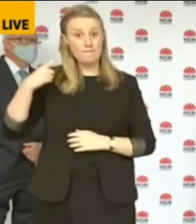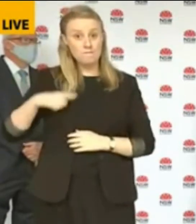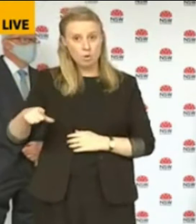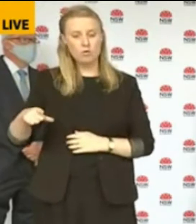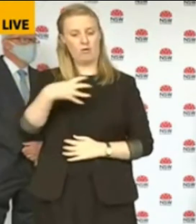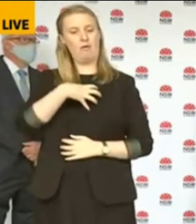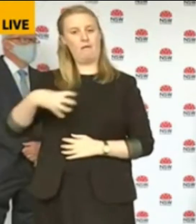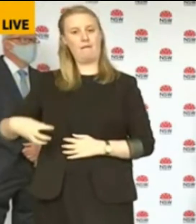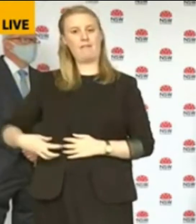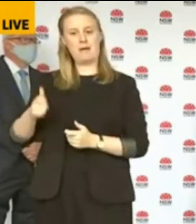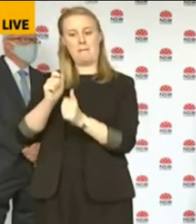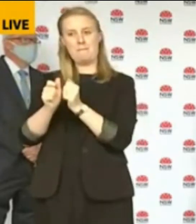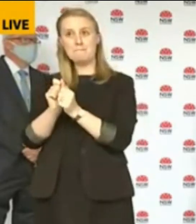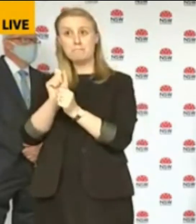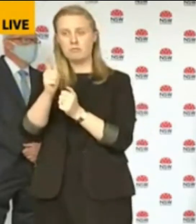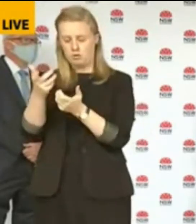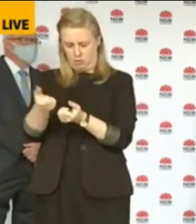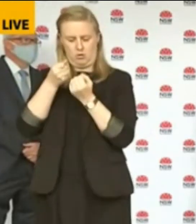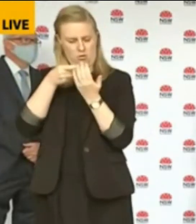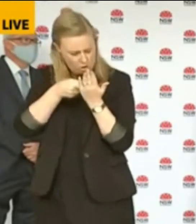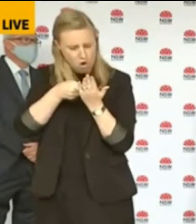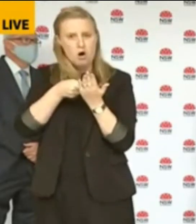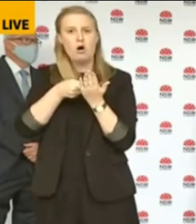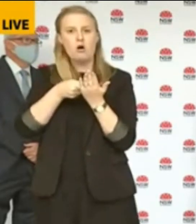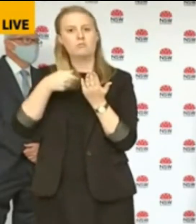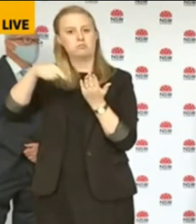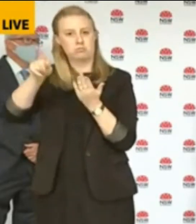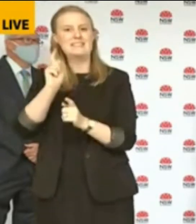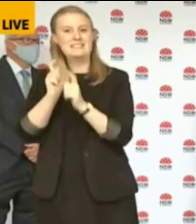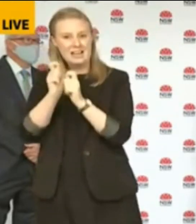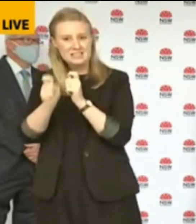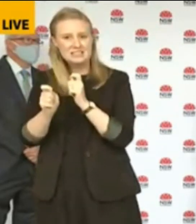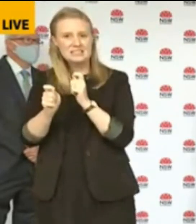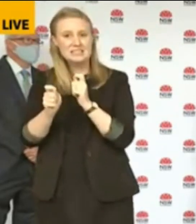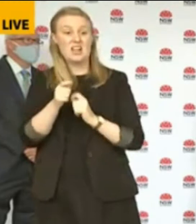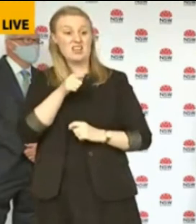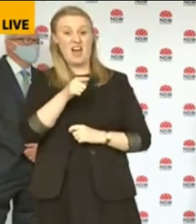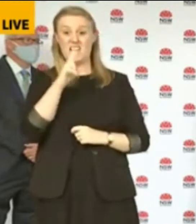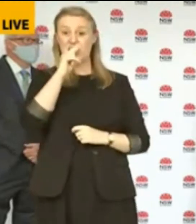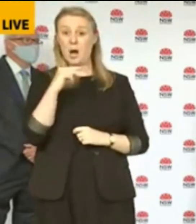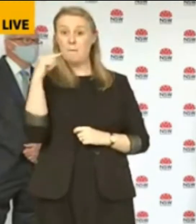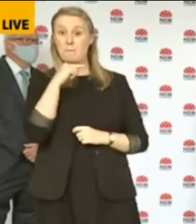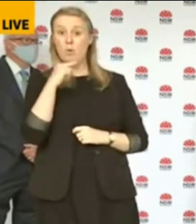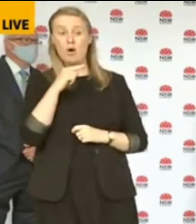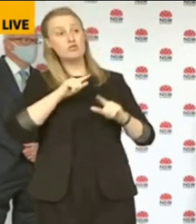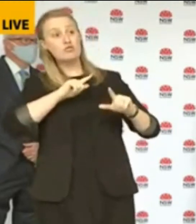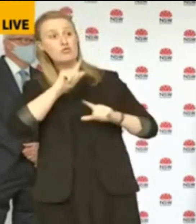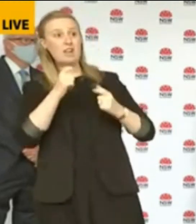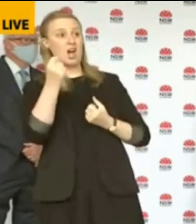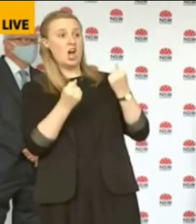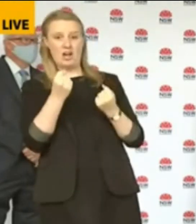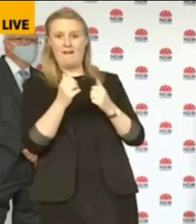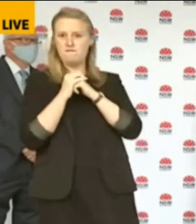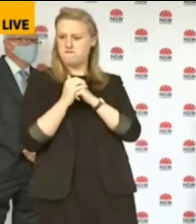getting tested. He was on that trip with a number of mates. Those mates were tested, and those results have come back negative so